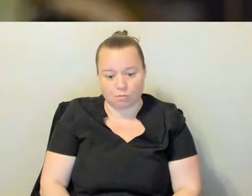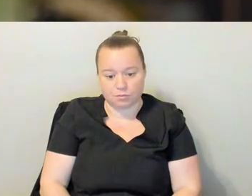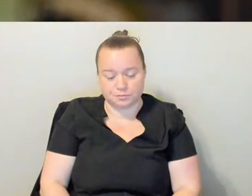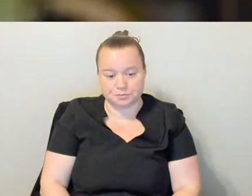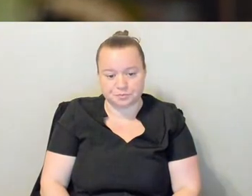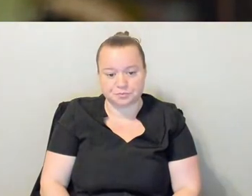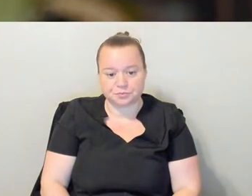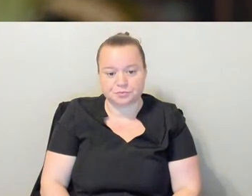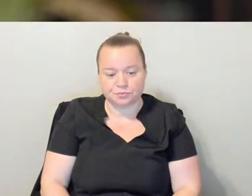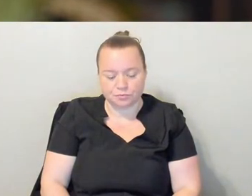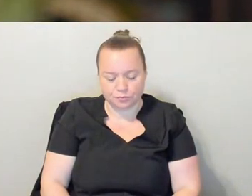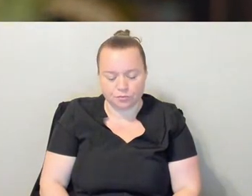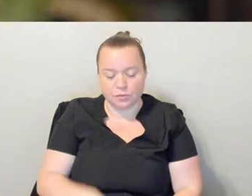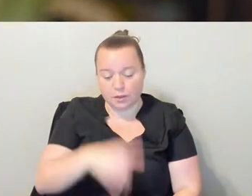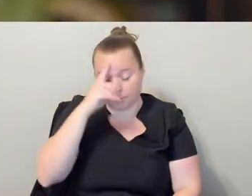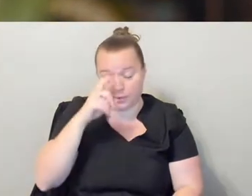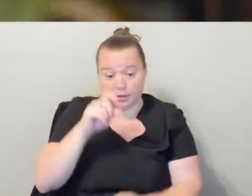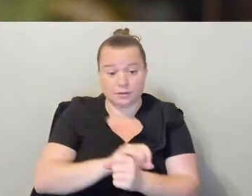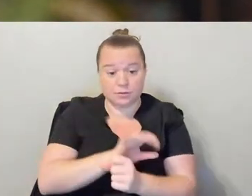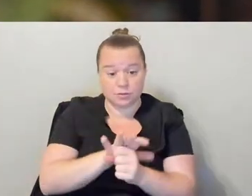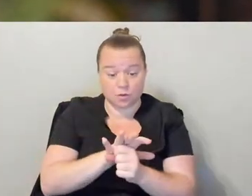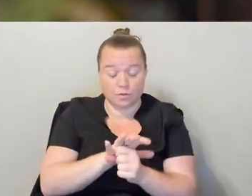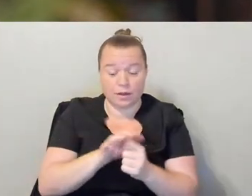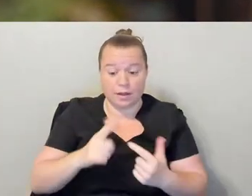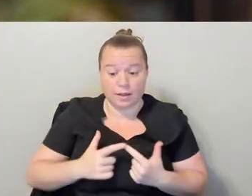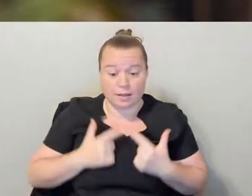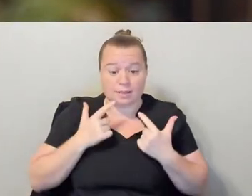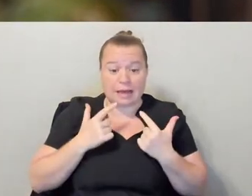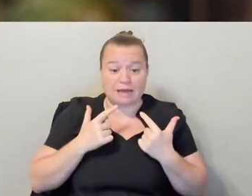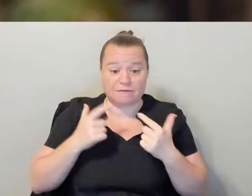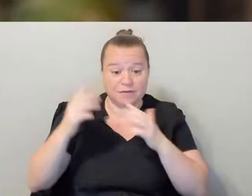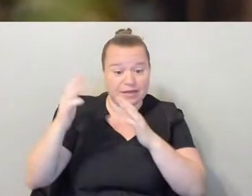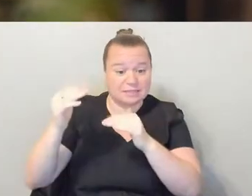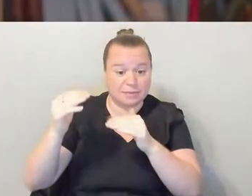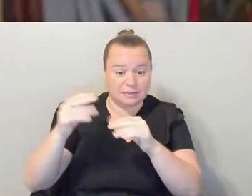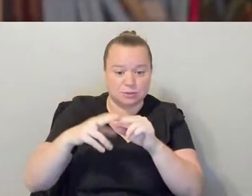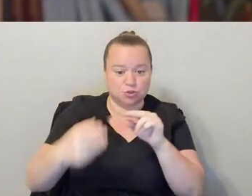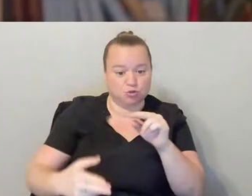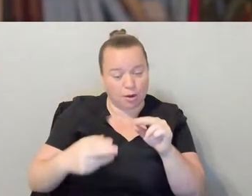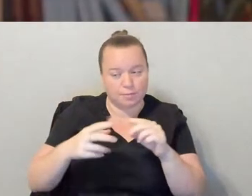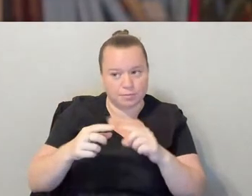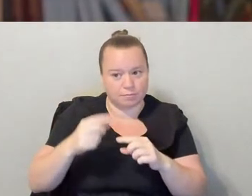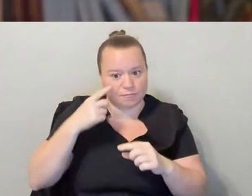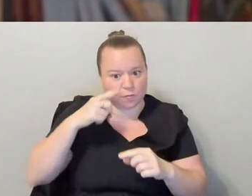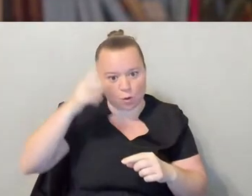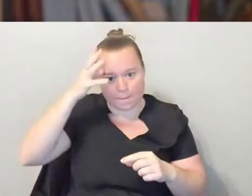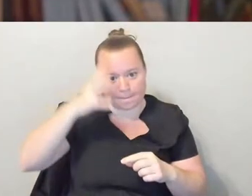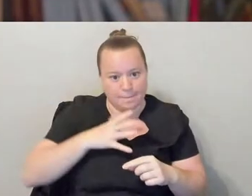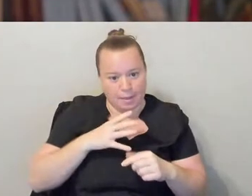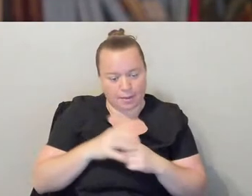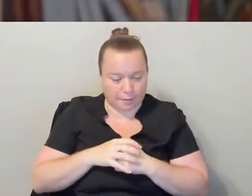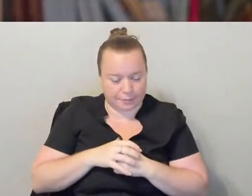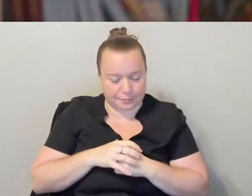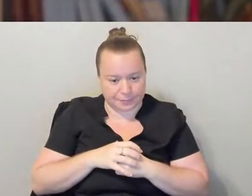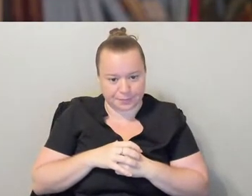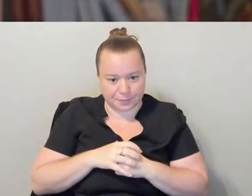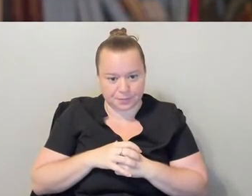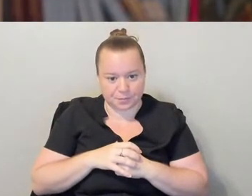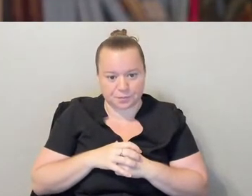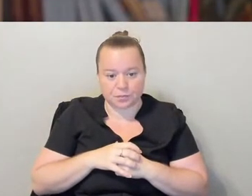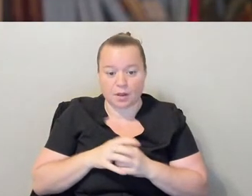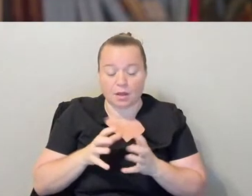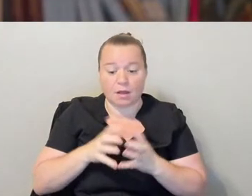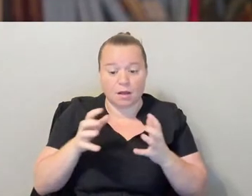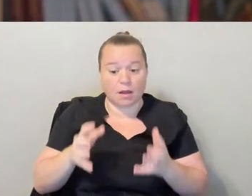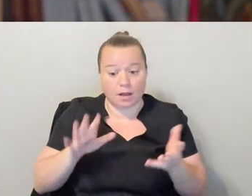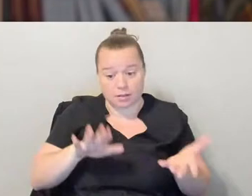Due to COVID-19, life expectancy dropped, especially for men. This drop is related to higher fatalities to